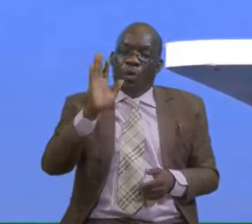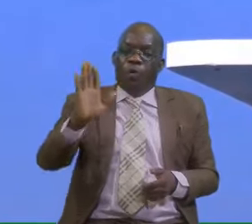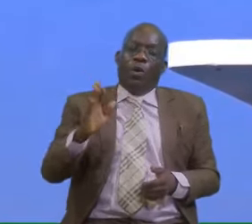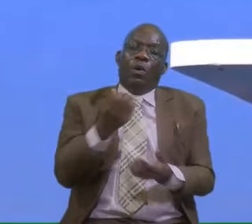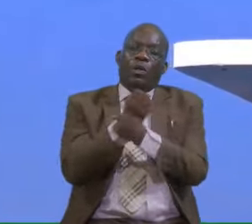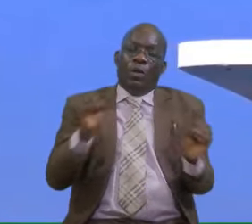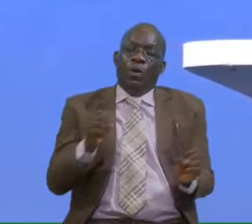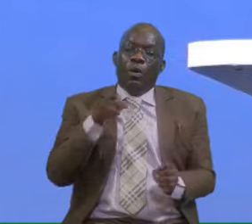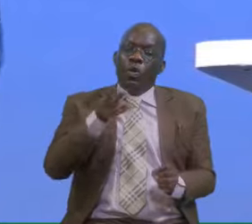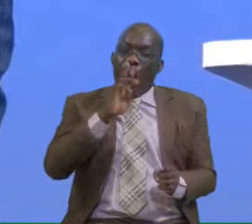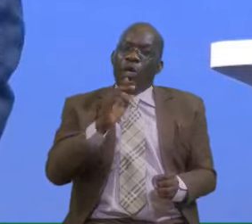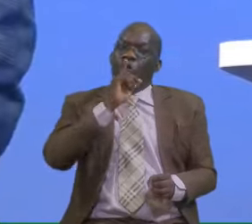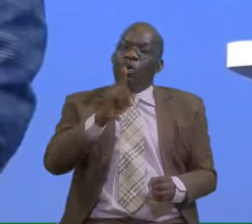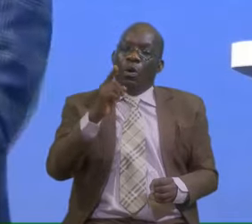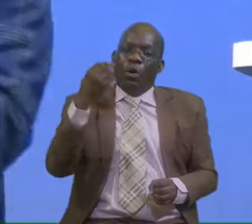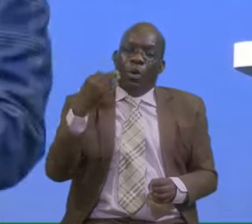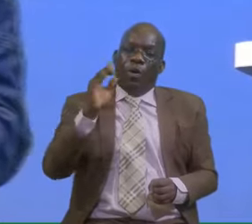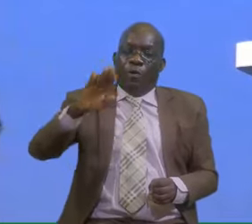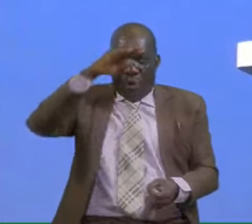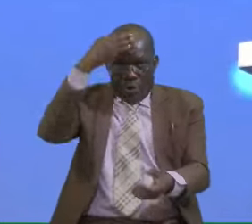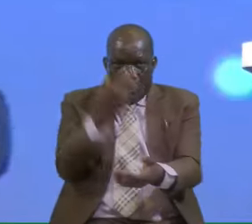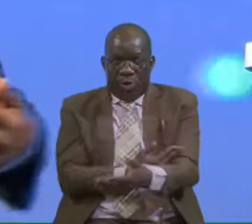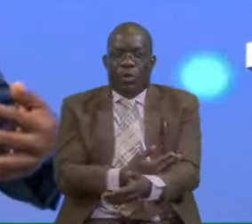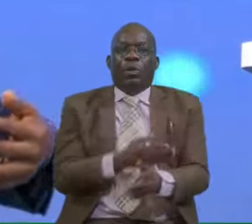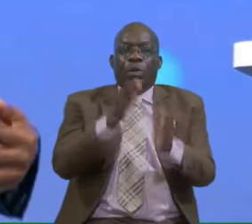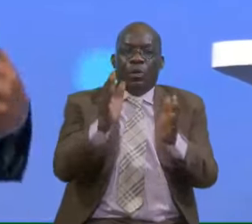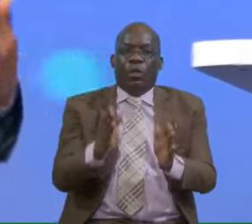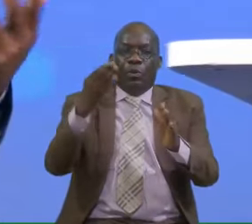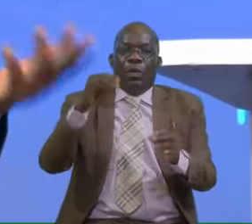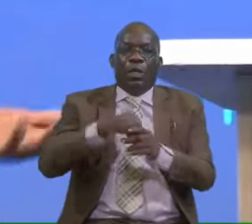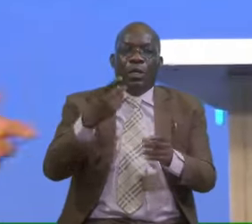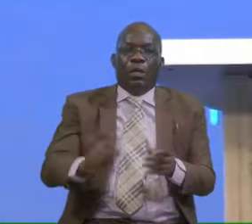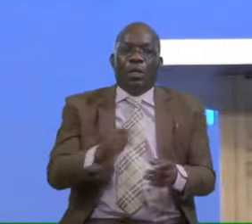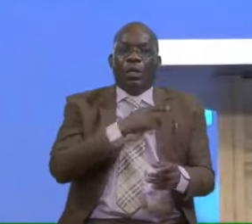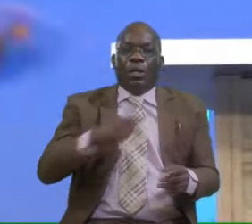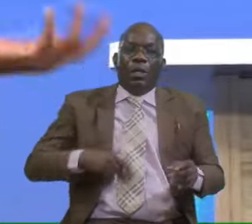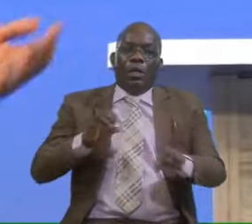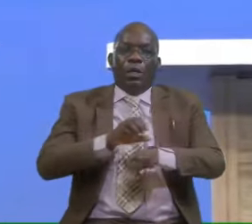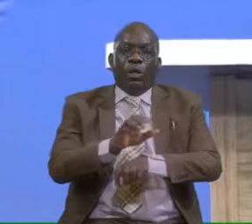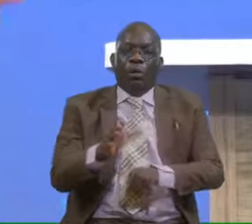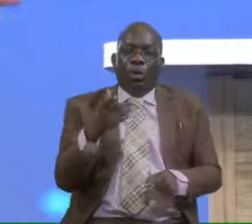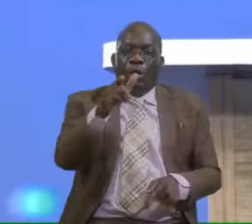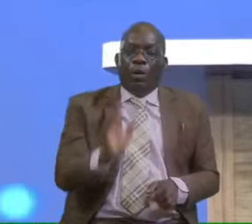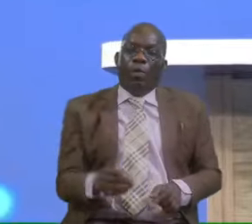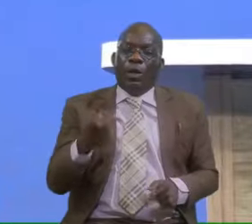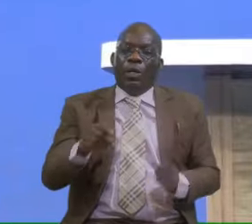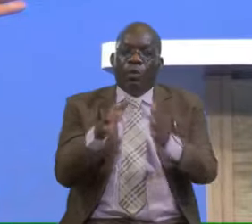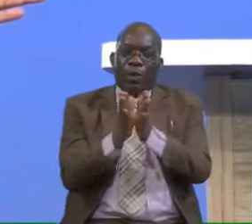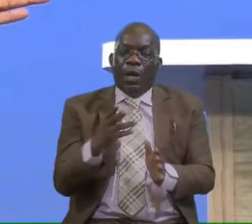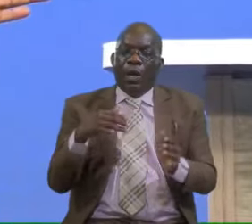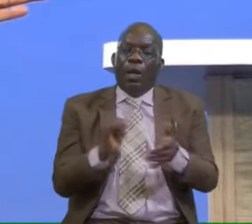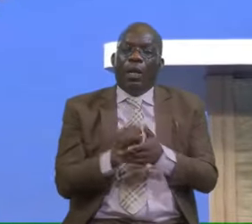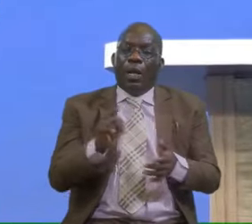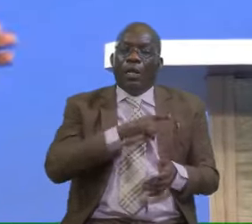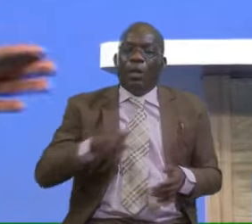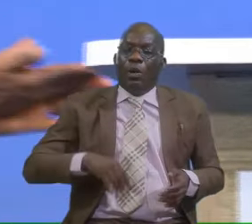sure of your sonship in the kingdom of God, the intercession the Lord is making for you, which